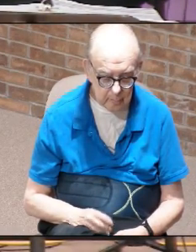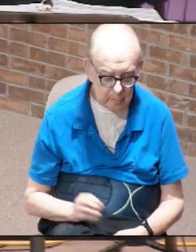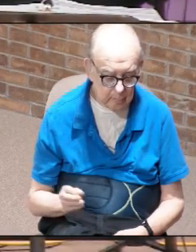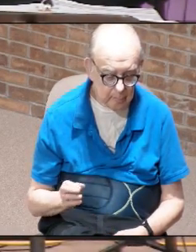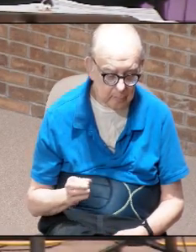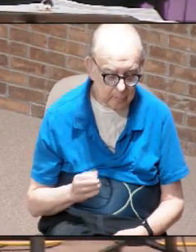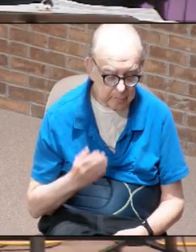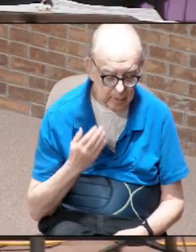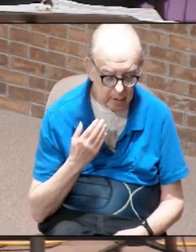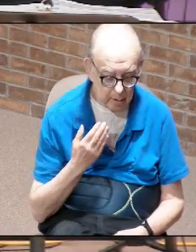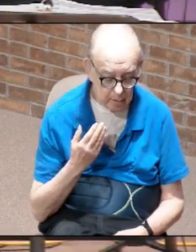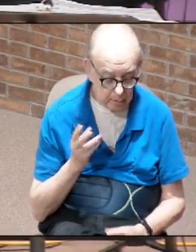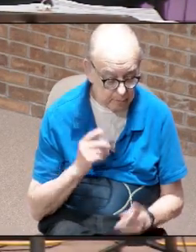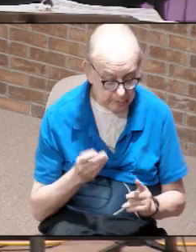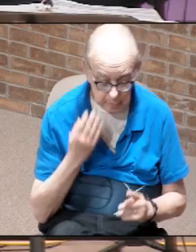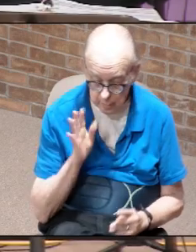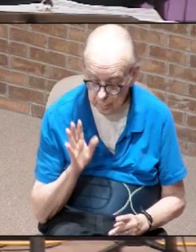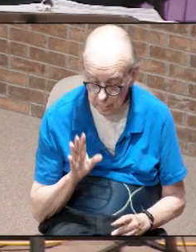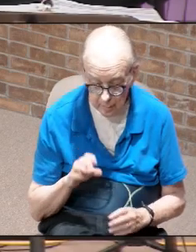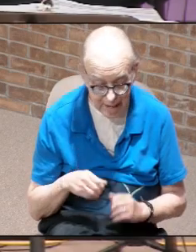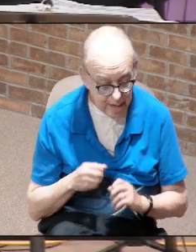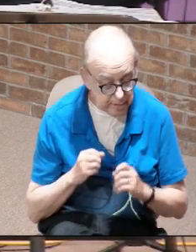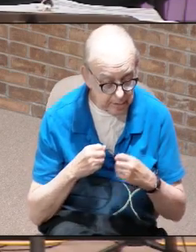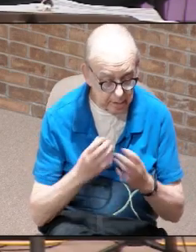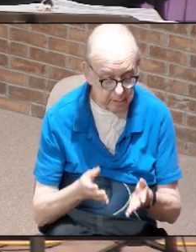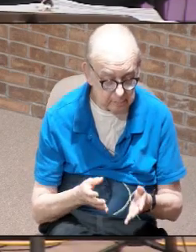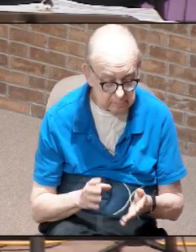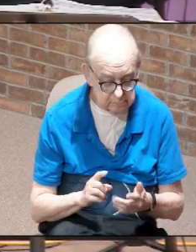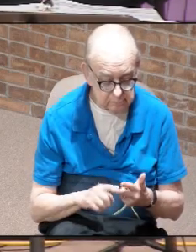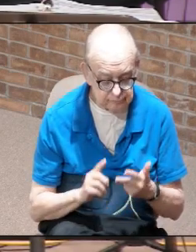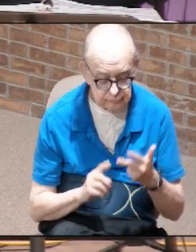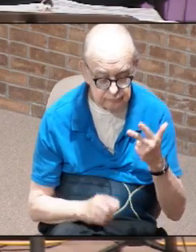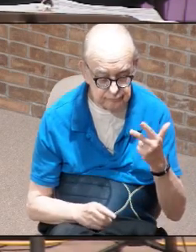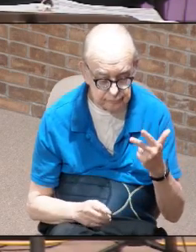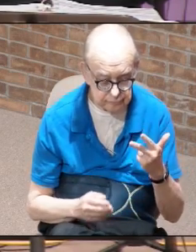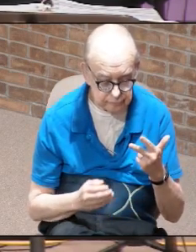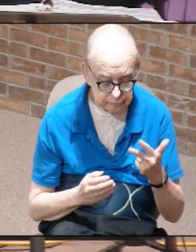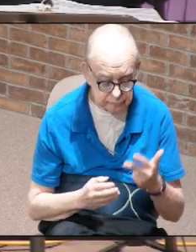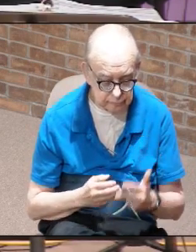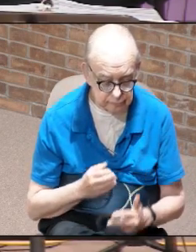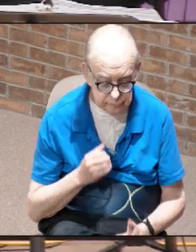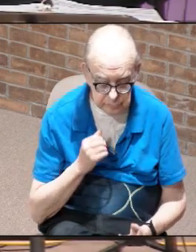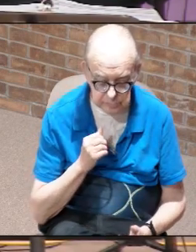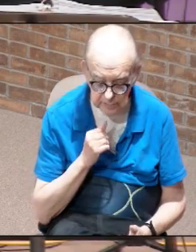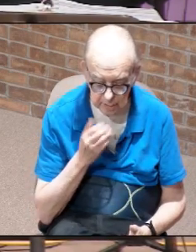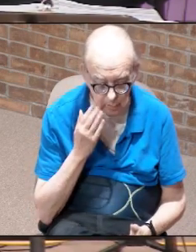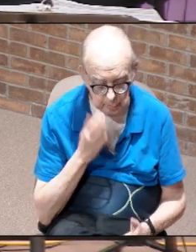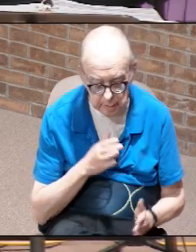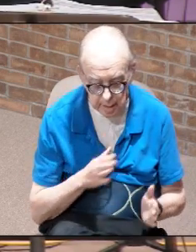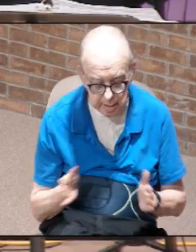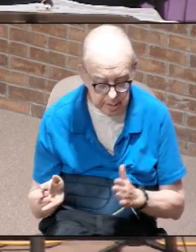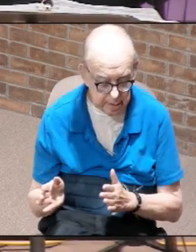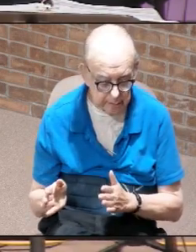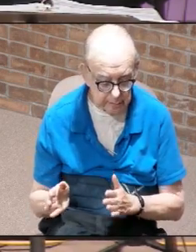Or they don't know how to give. Or number three, they don't even plan to give.